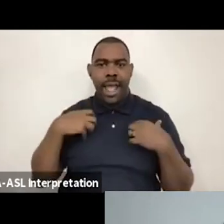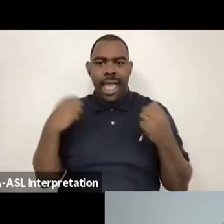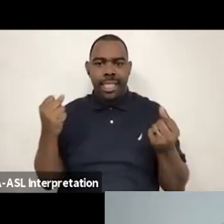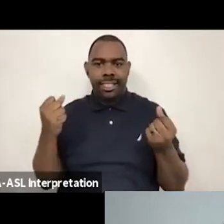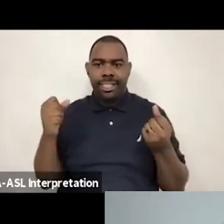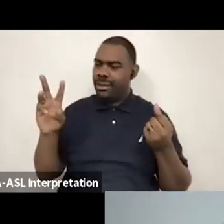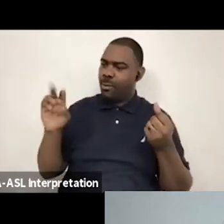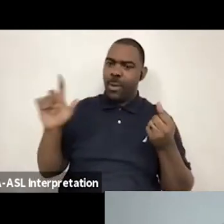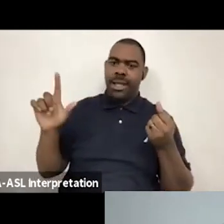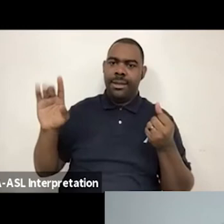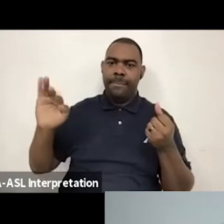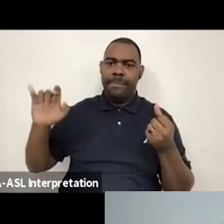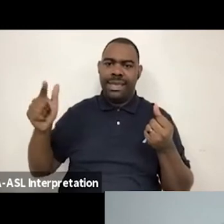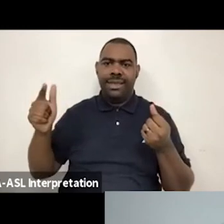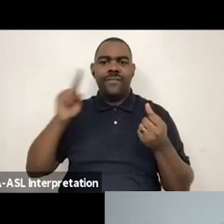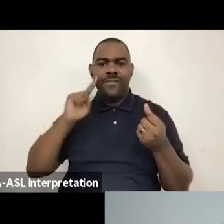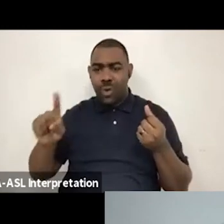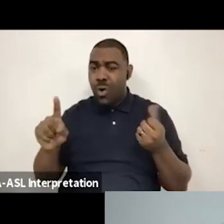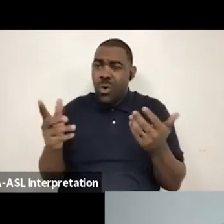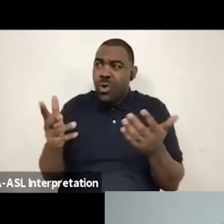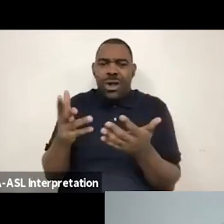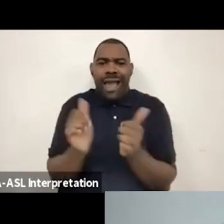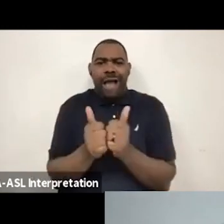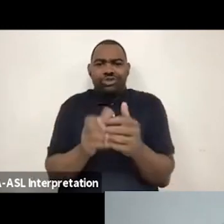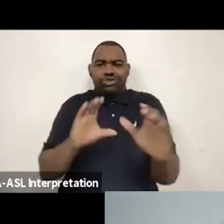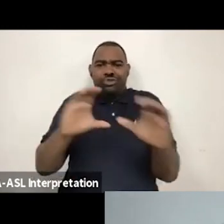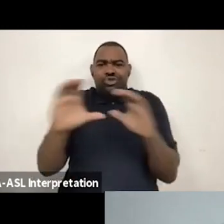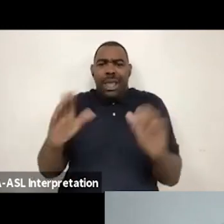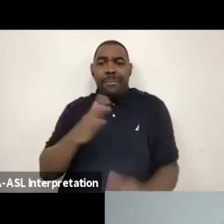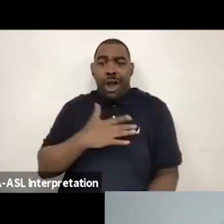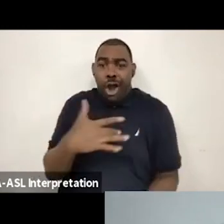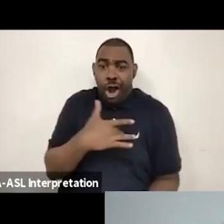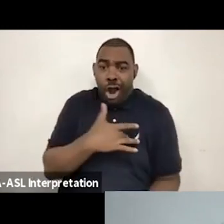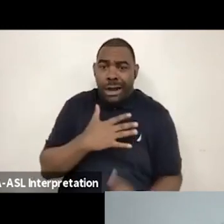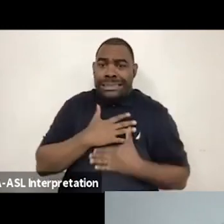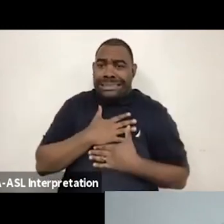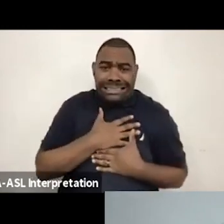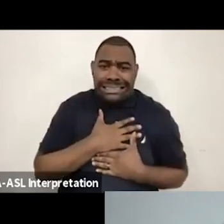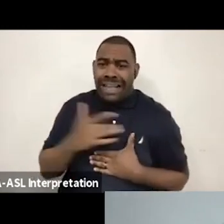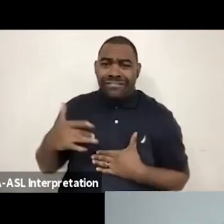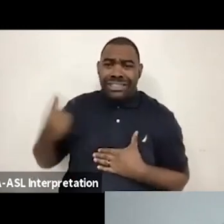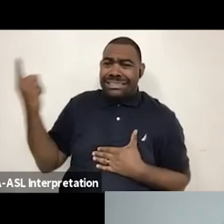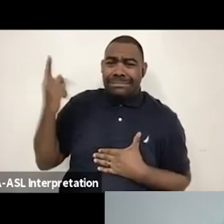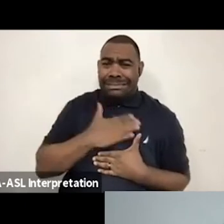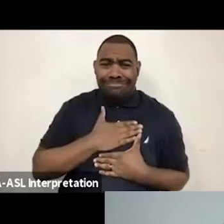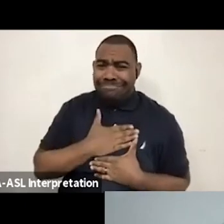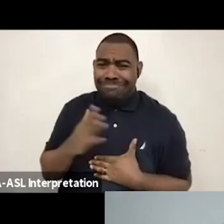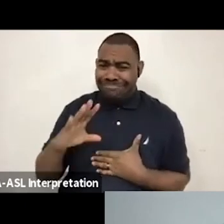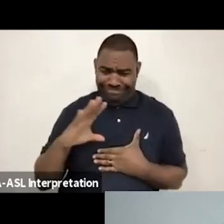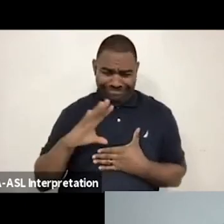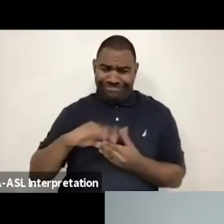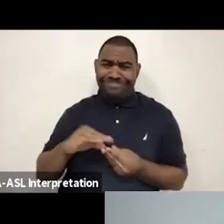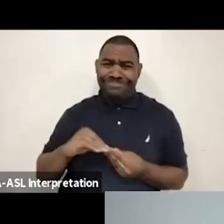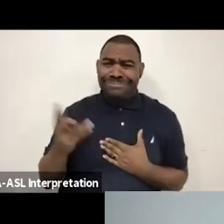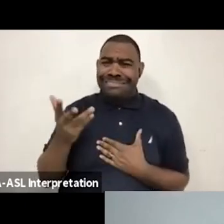for health and well-being, for a way to communicate when your heart is feeling something